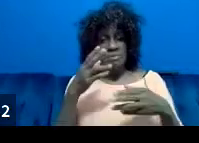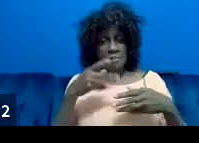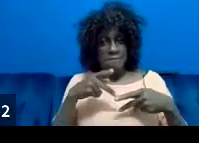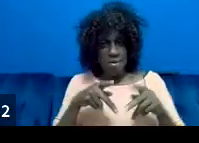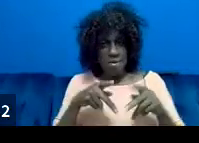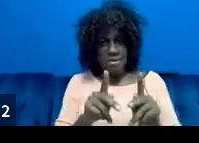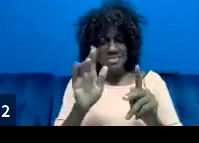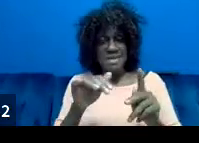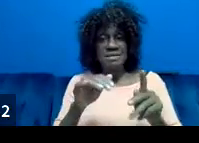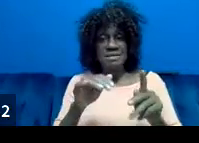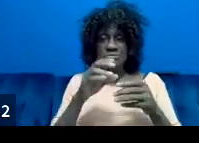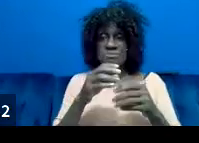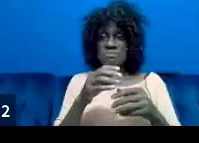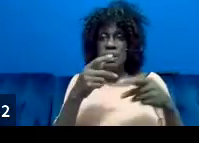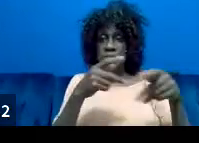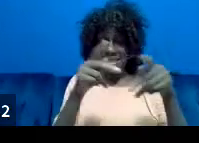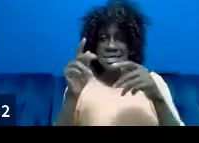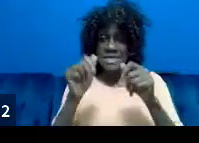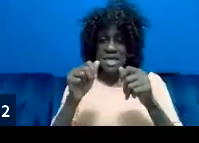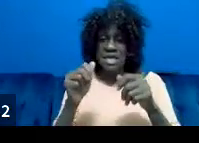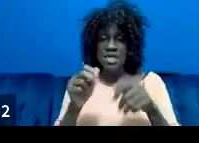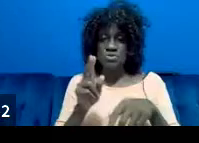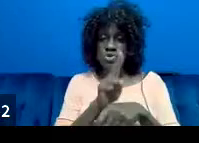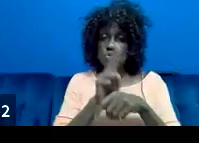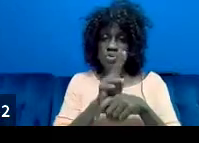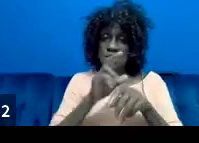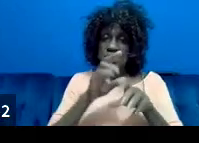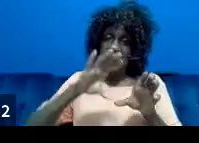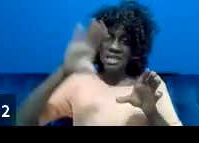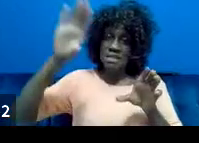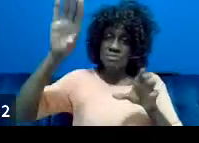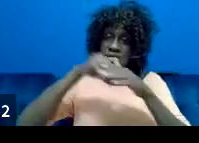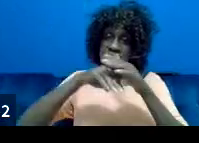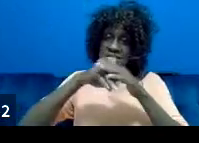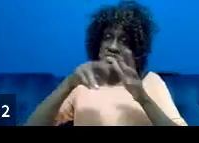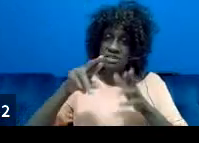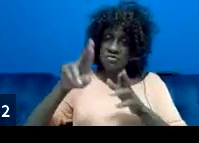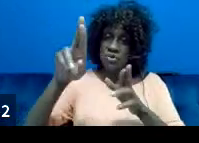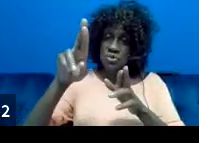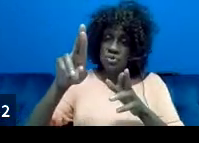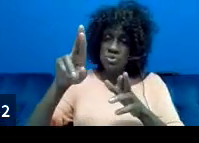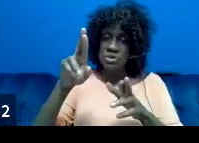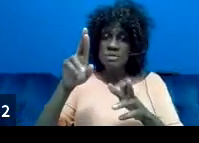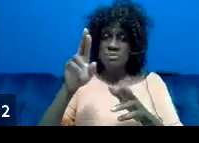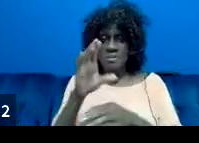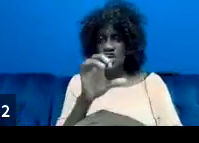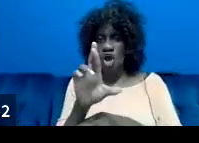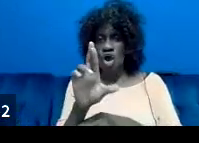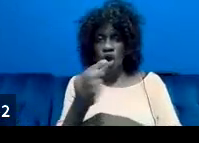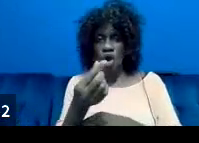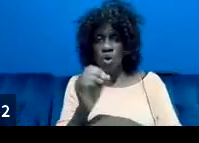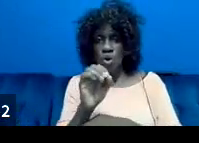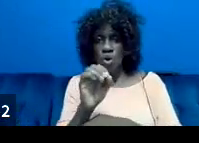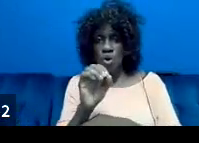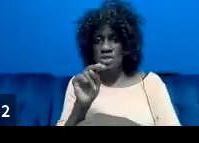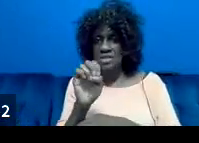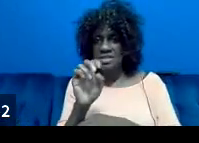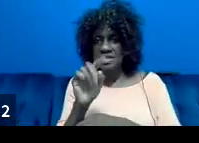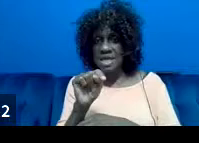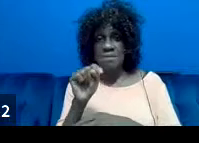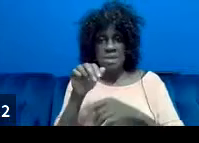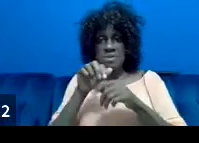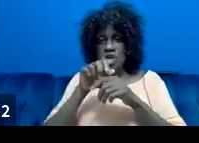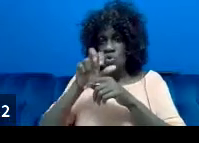component can be used as an elevated accessible route. So that could have been a cargo net. It could be this crawl